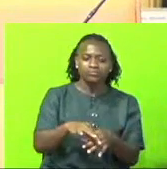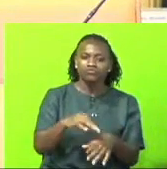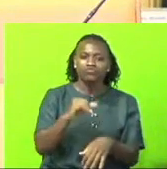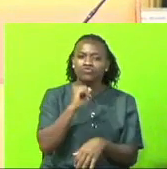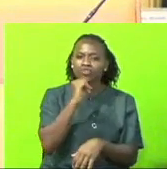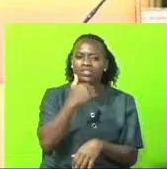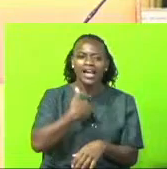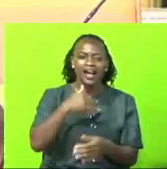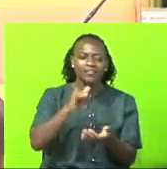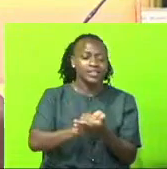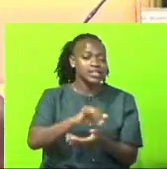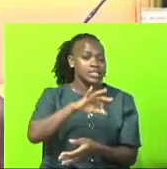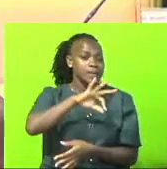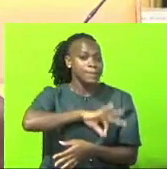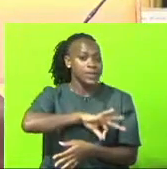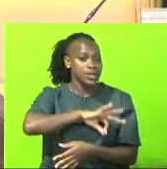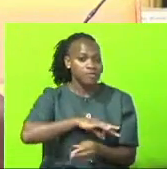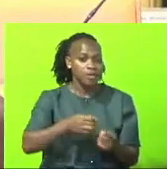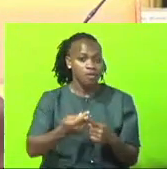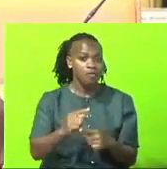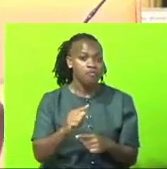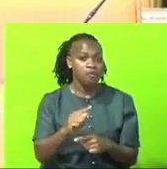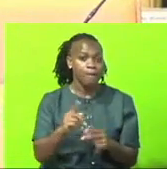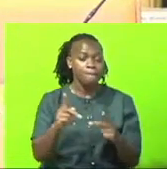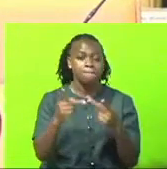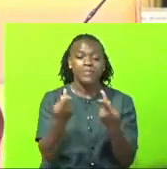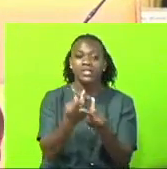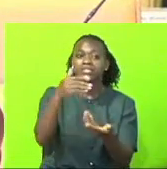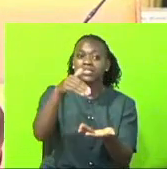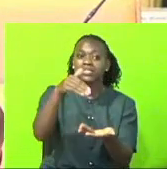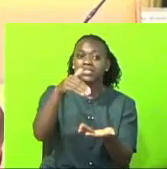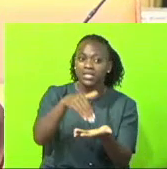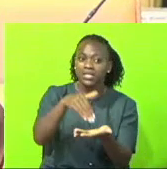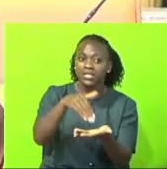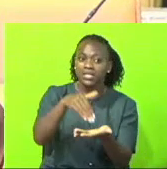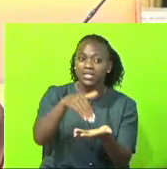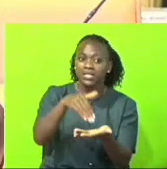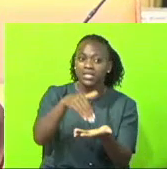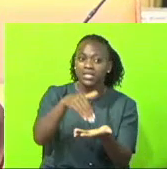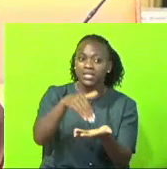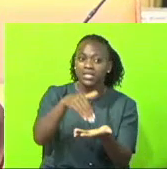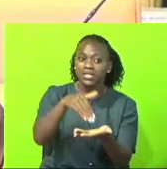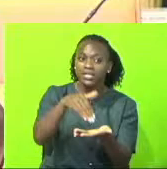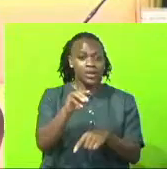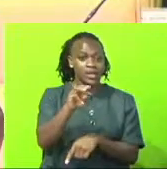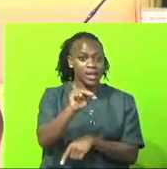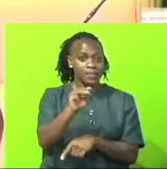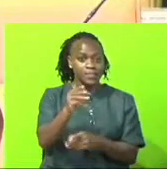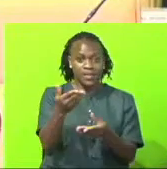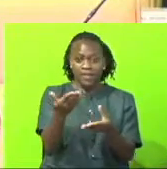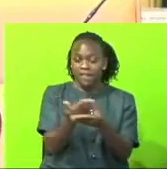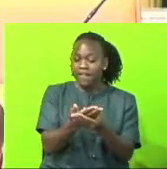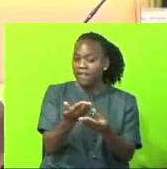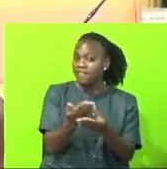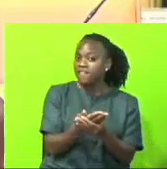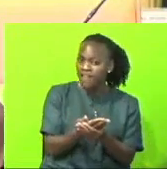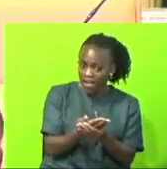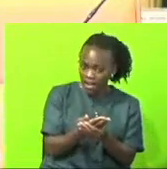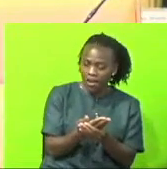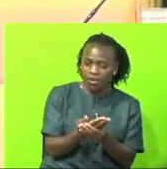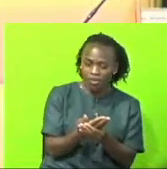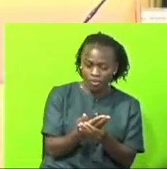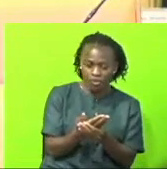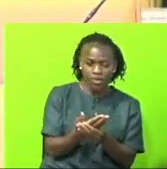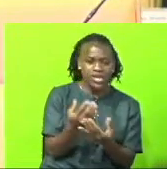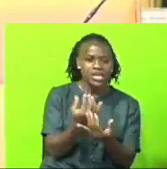her membership of the party. The moment the MP filed his candidature with the Office of the Electoral